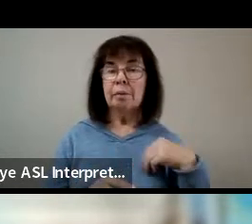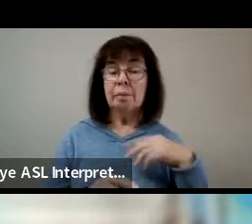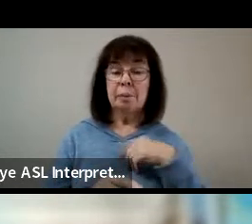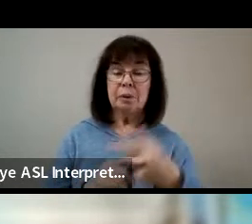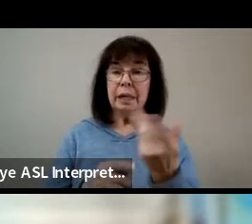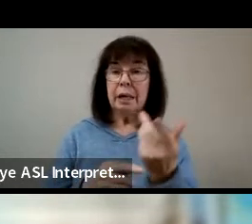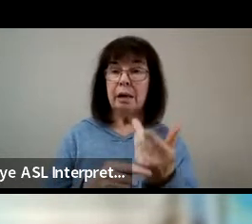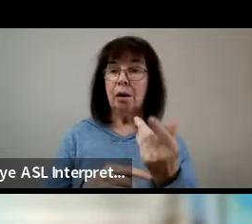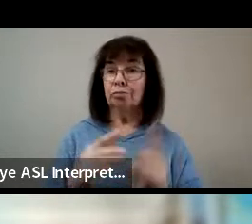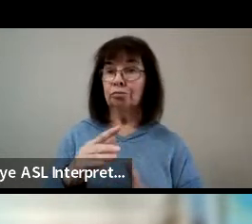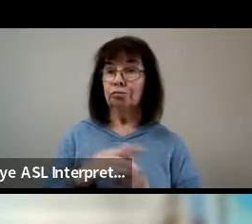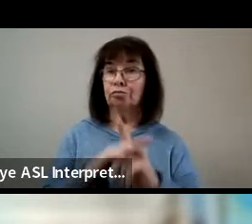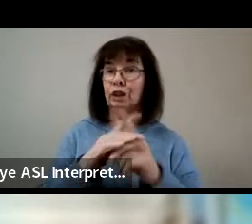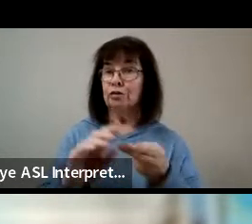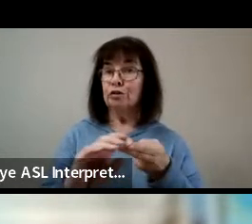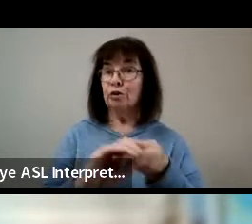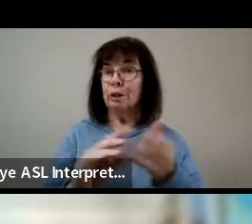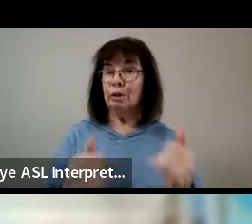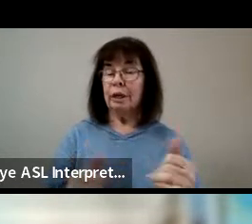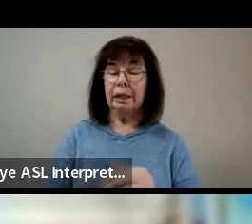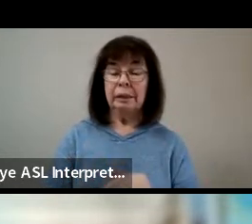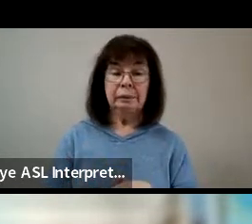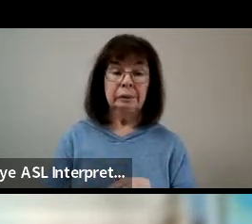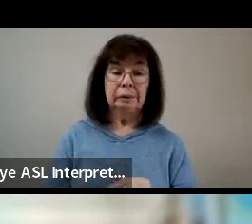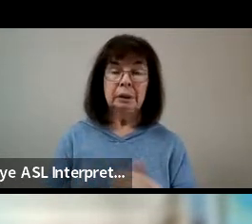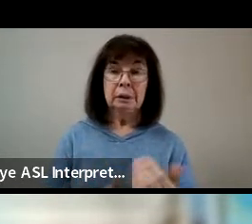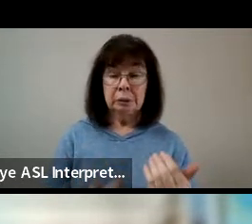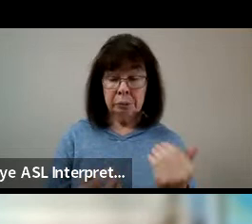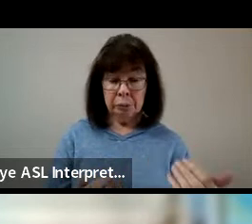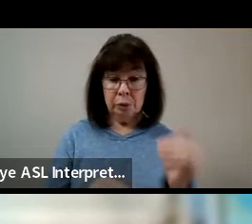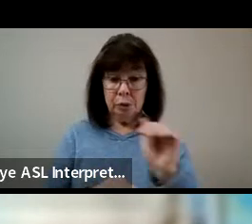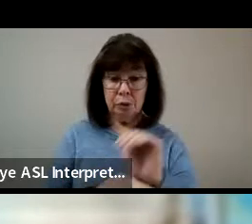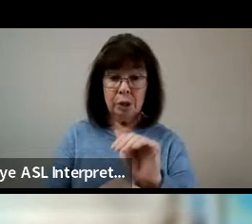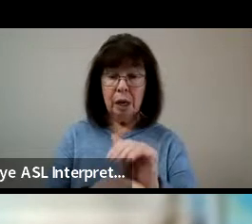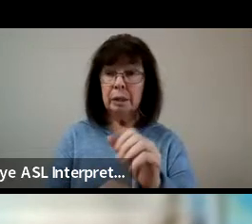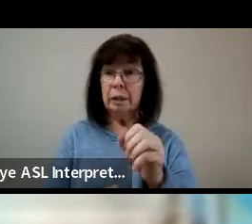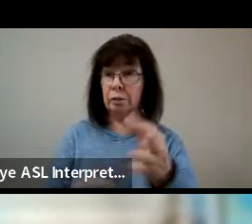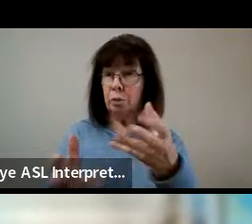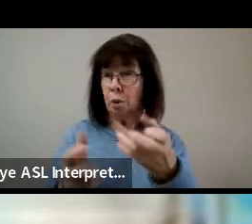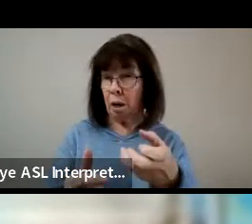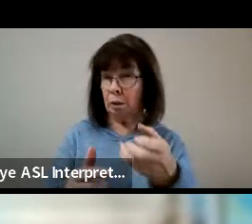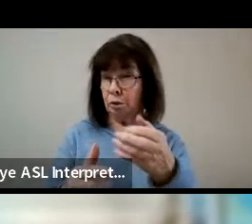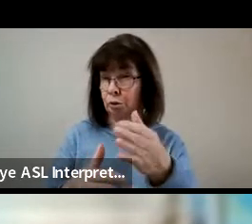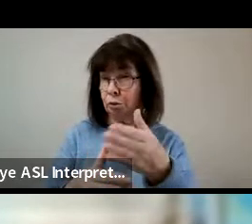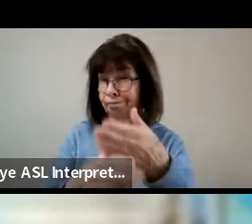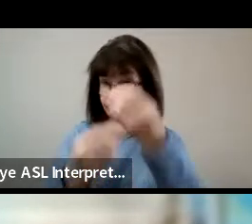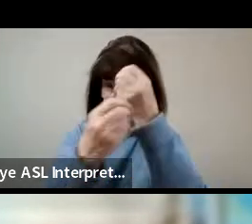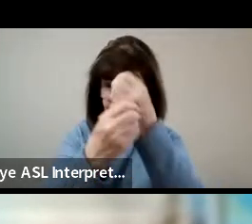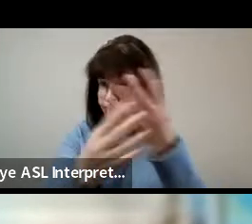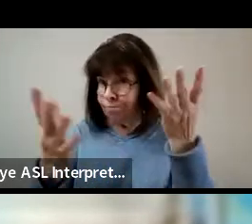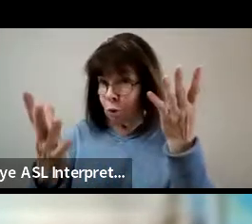attendance tonight that you would like to share with the group.